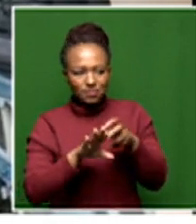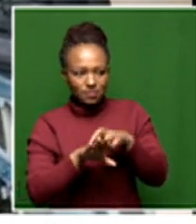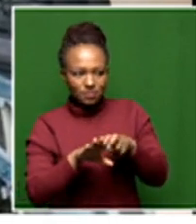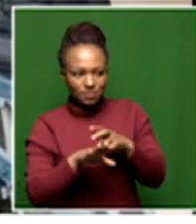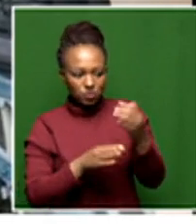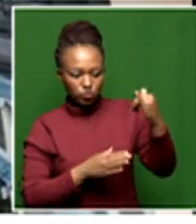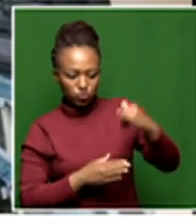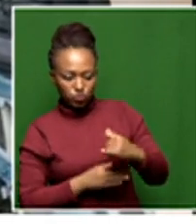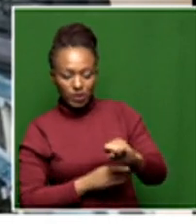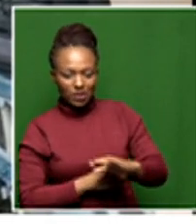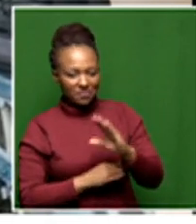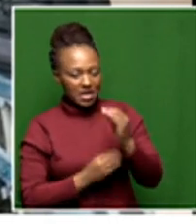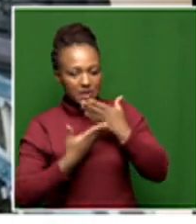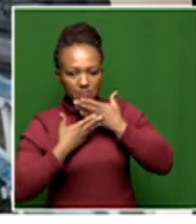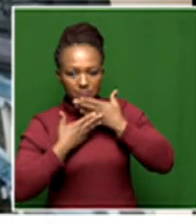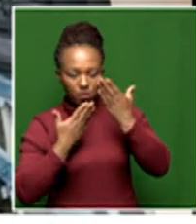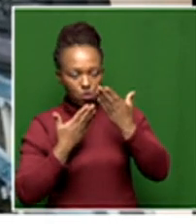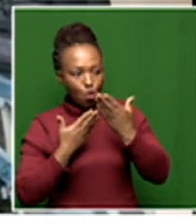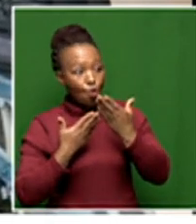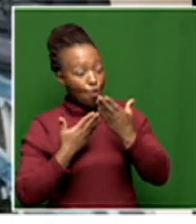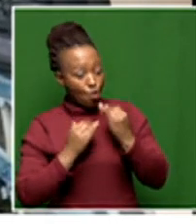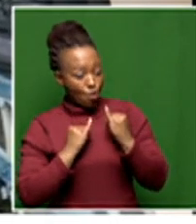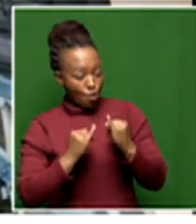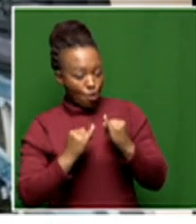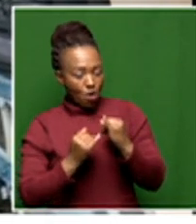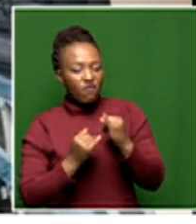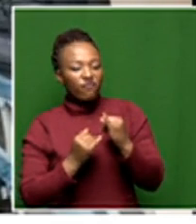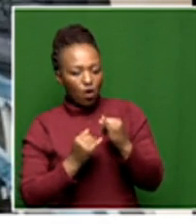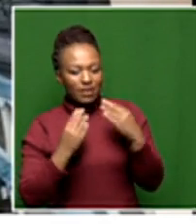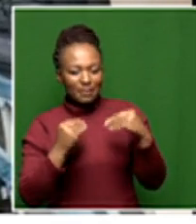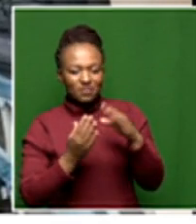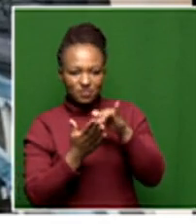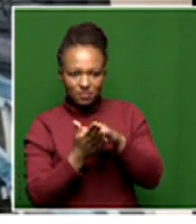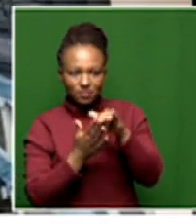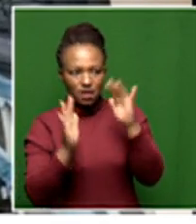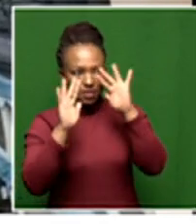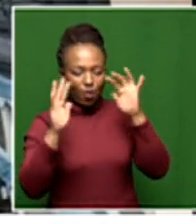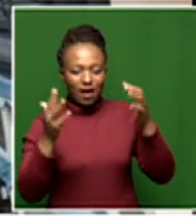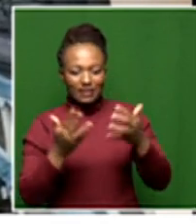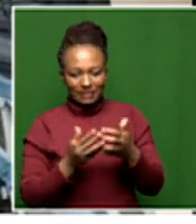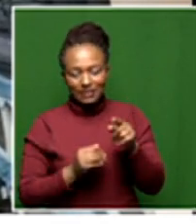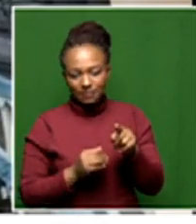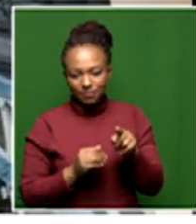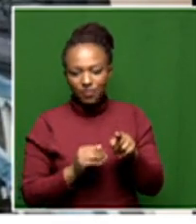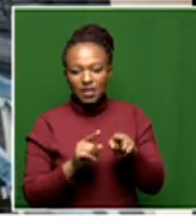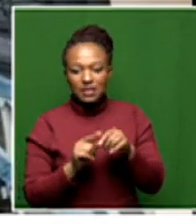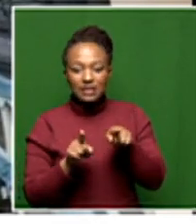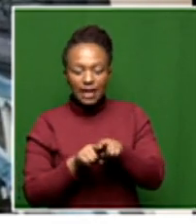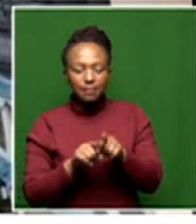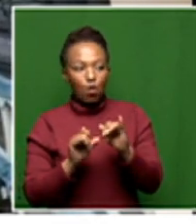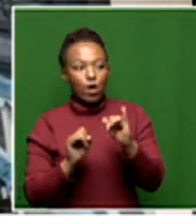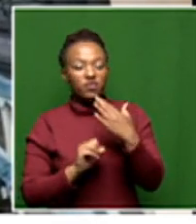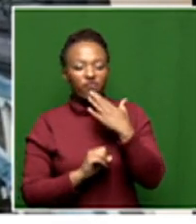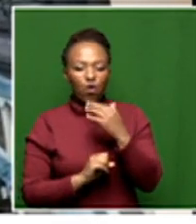South Africa, and it's obviously been devastating for the aviation industry around the world, and for Virgin Atlantic it's